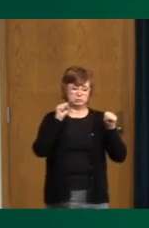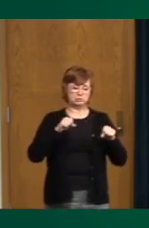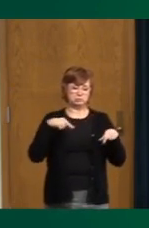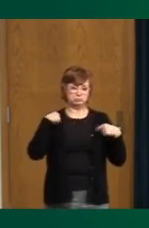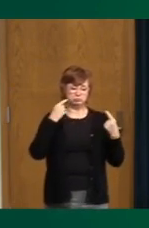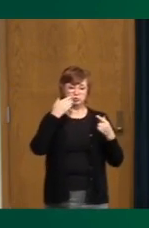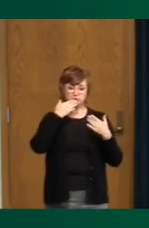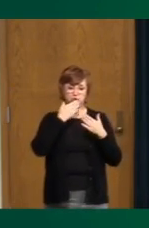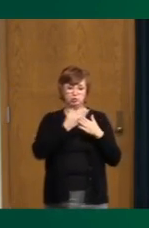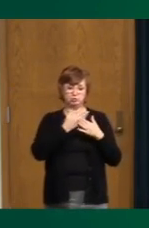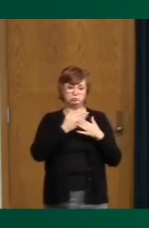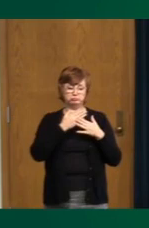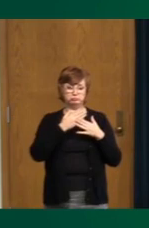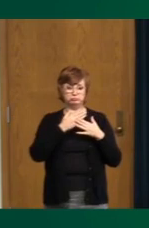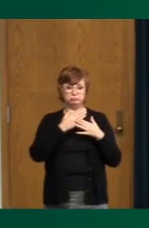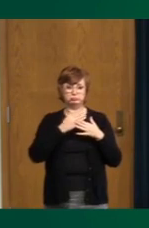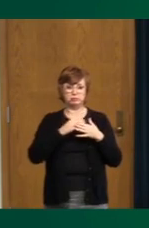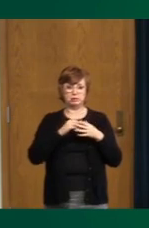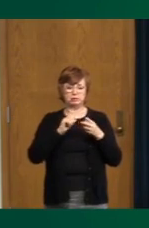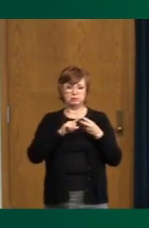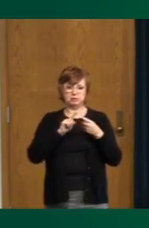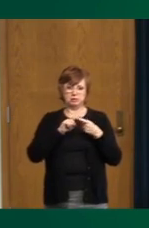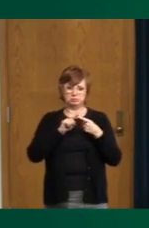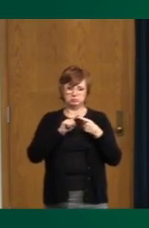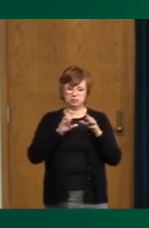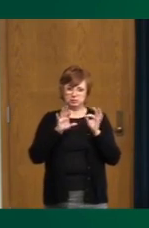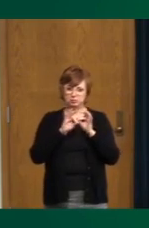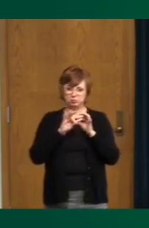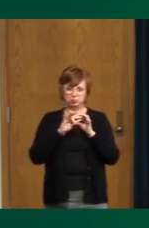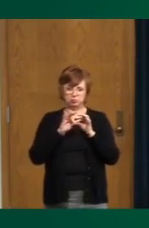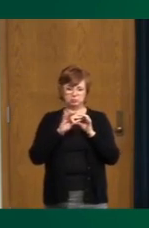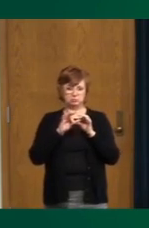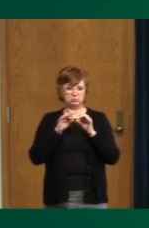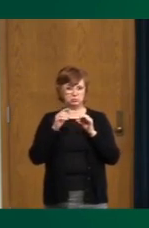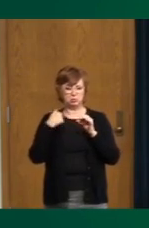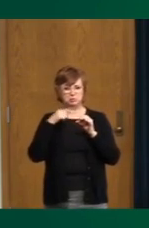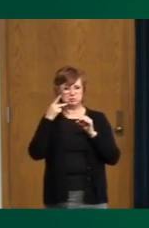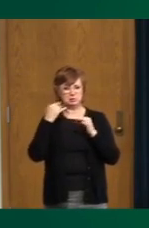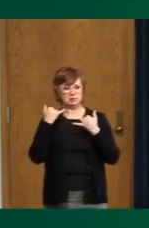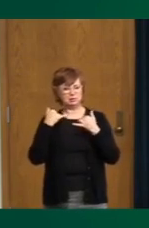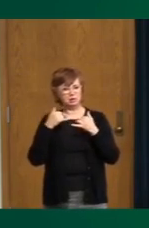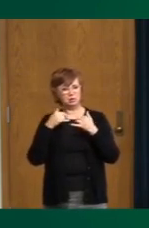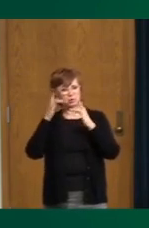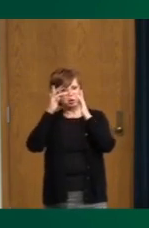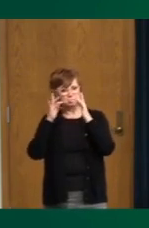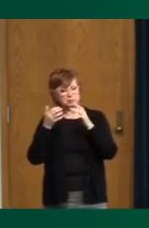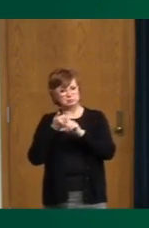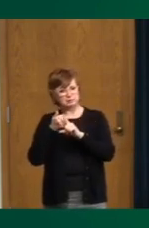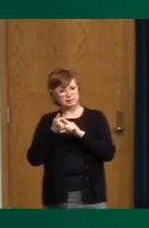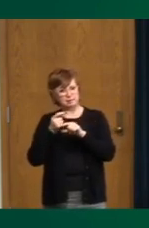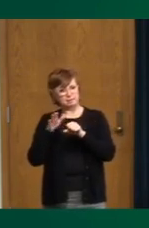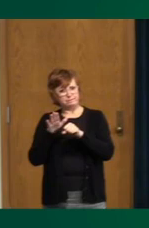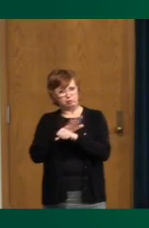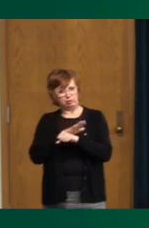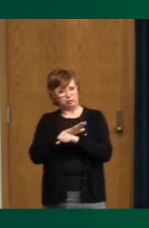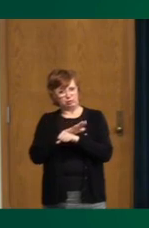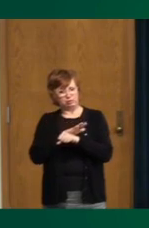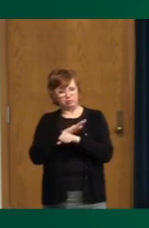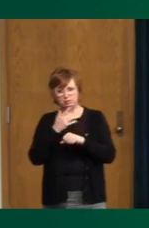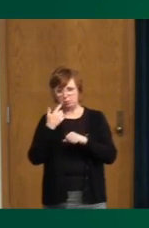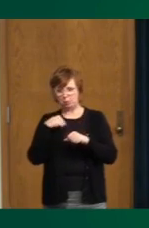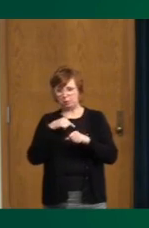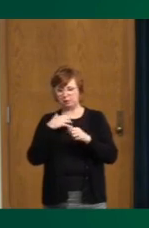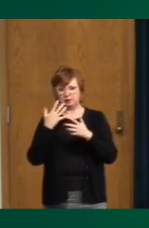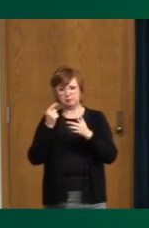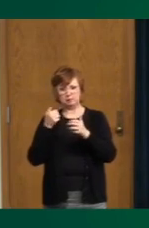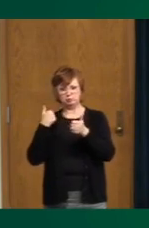to COVID-19. That's part of why we have some fairly full hospitals at the moment, as we are continuing to try to deliver as many